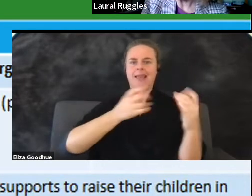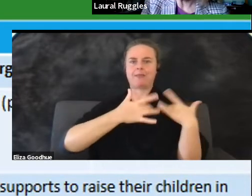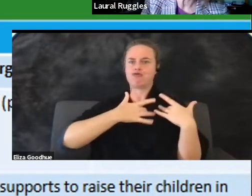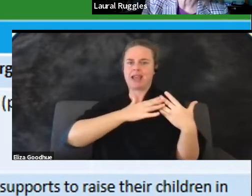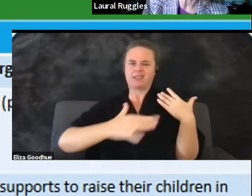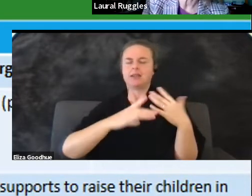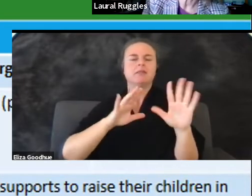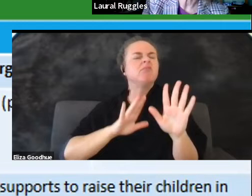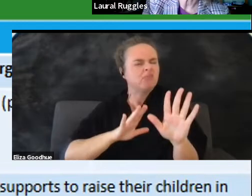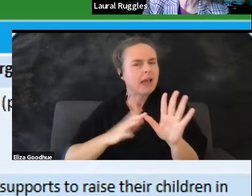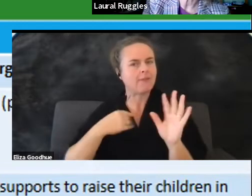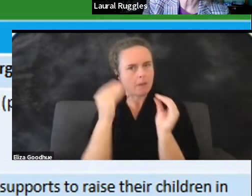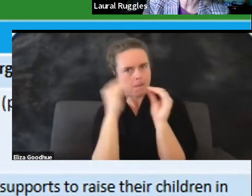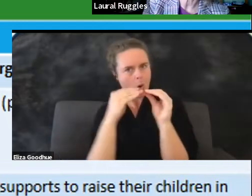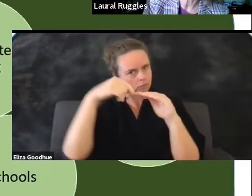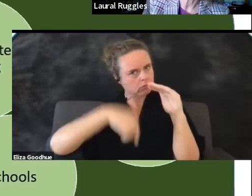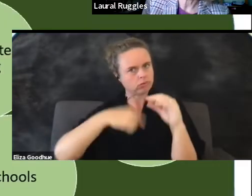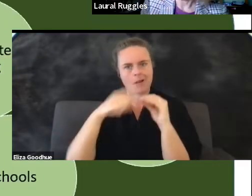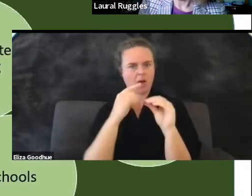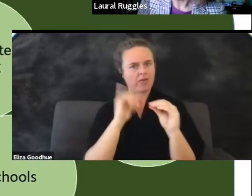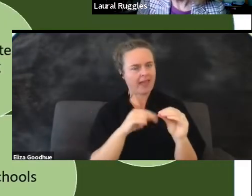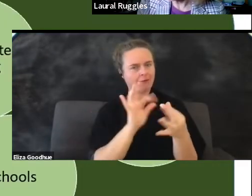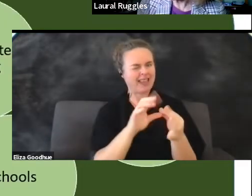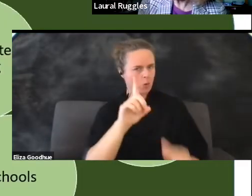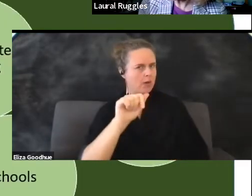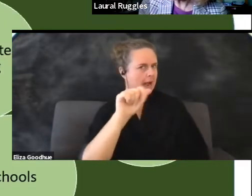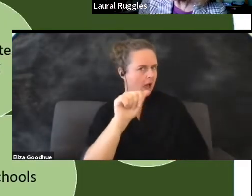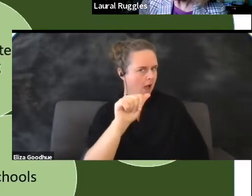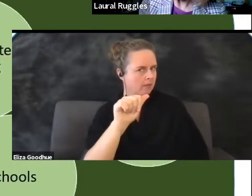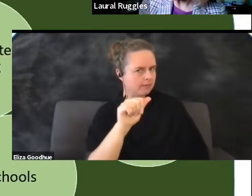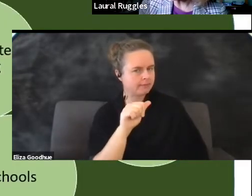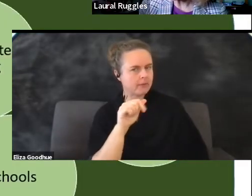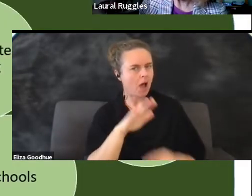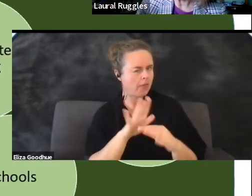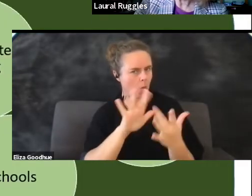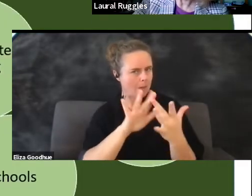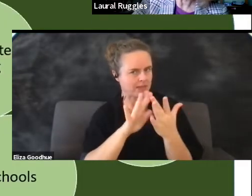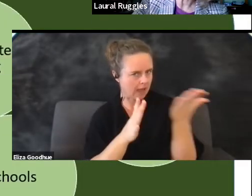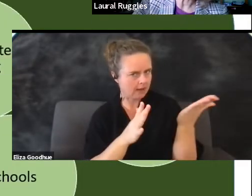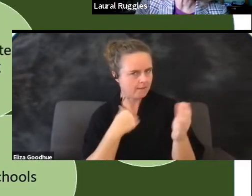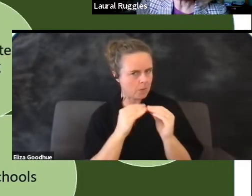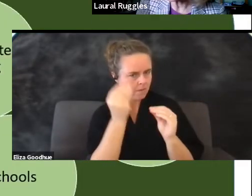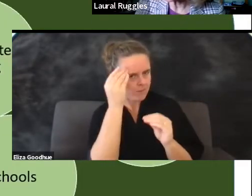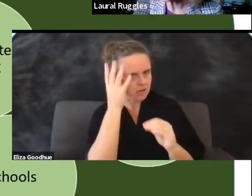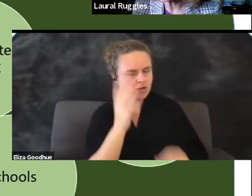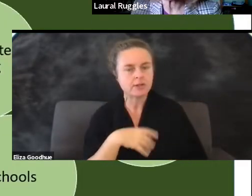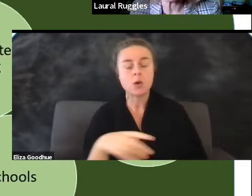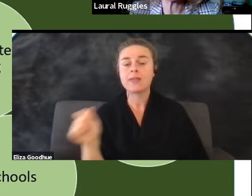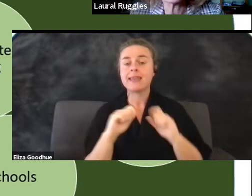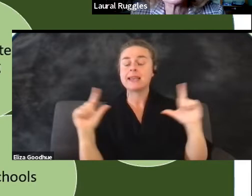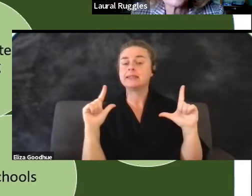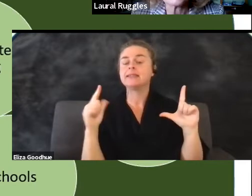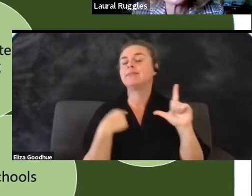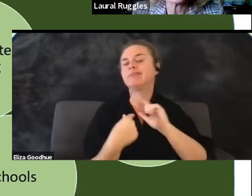the website if you're interested in the data. I threw this up here because, and this is a slide that I use for